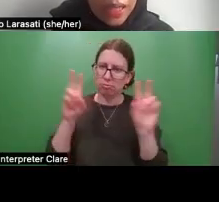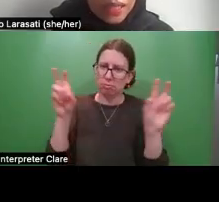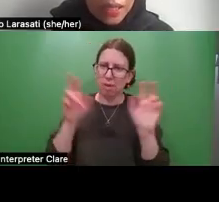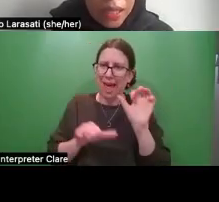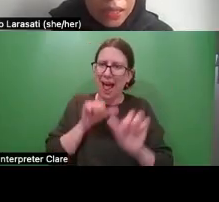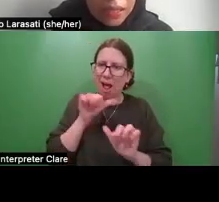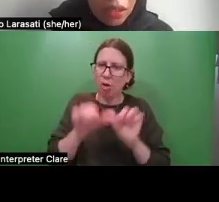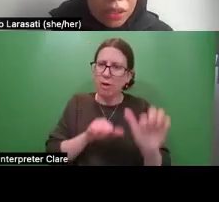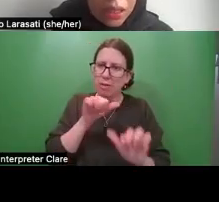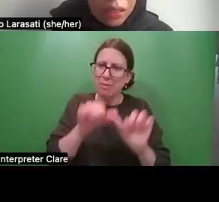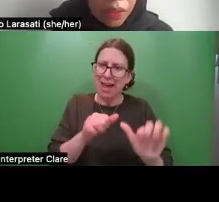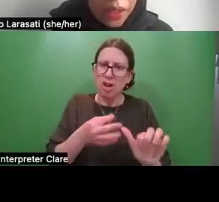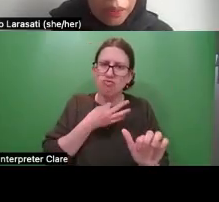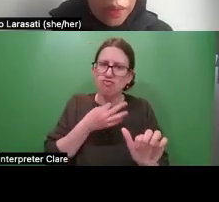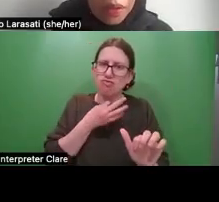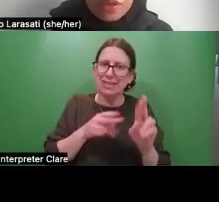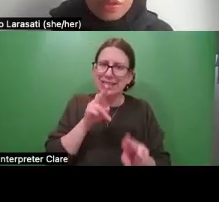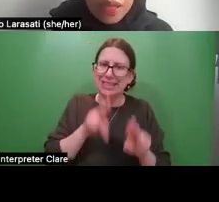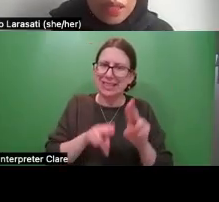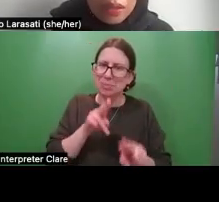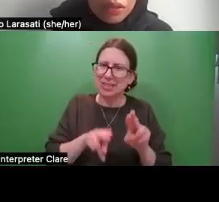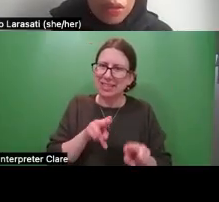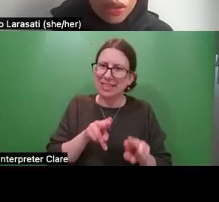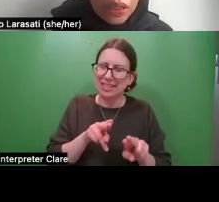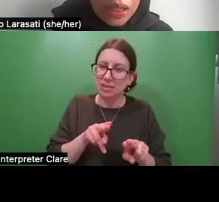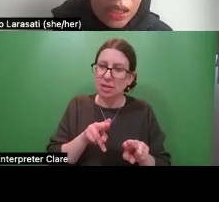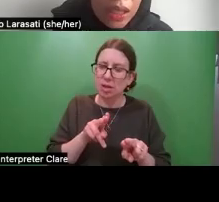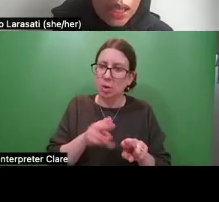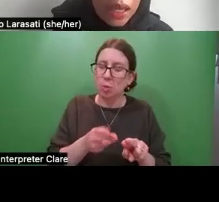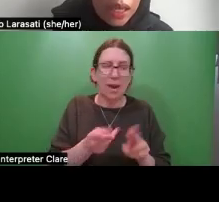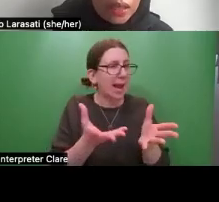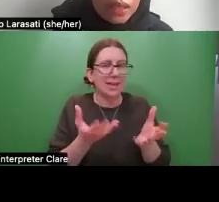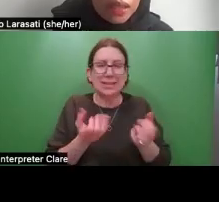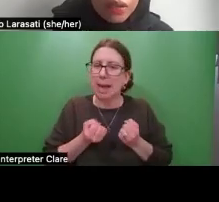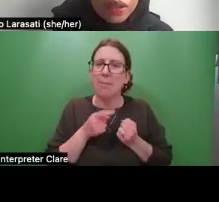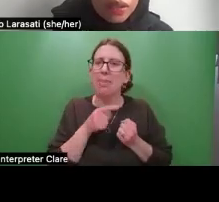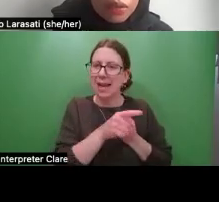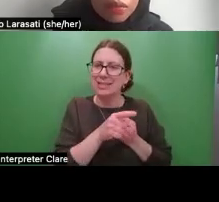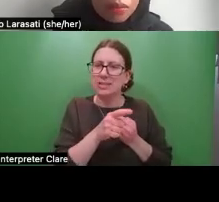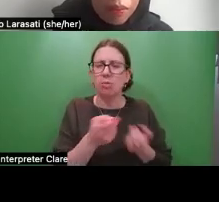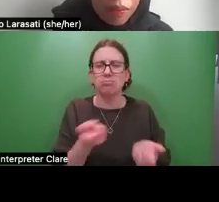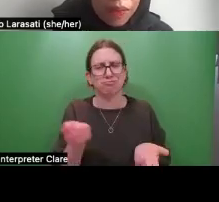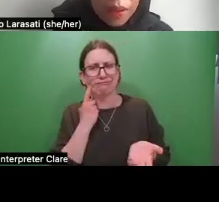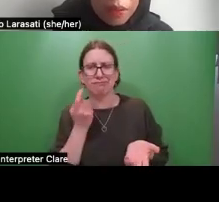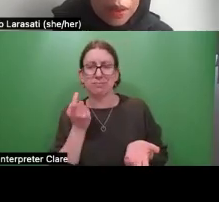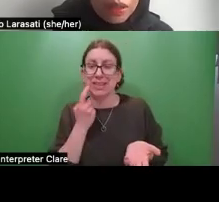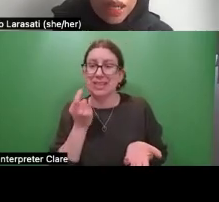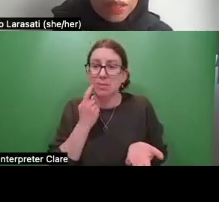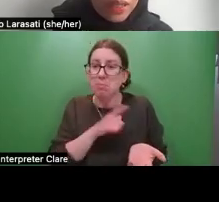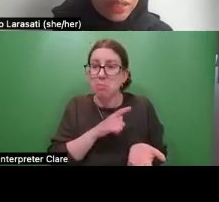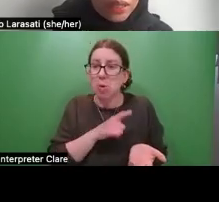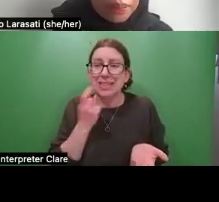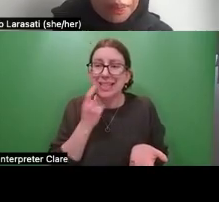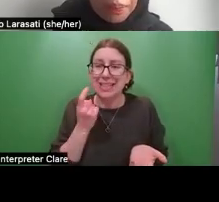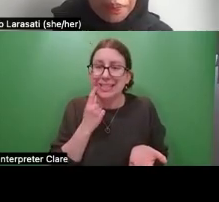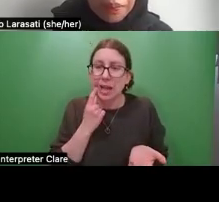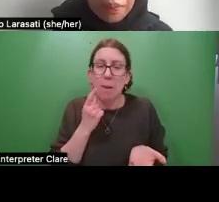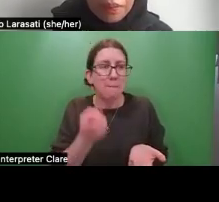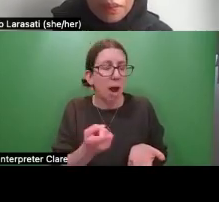we exercise technological faith. We surrender to convenience, and even though we don't understand